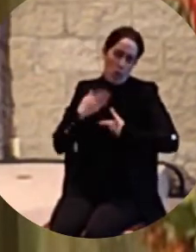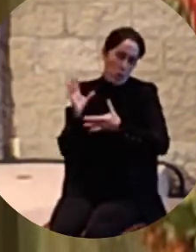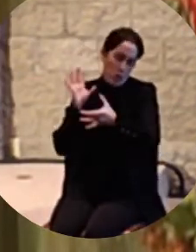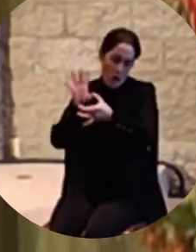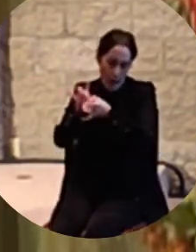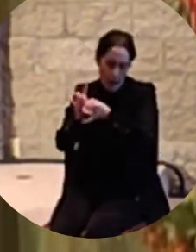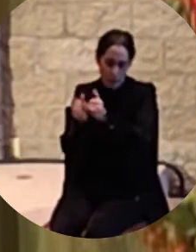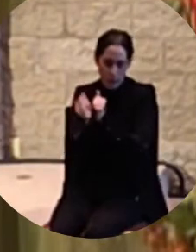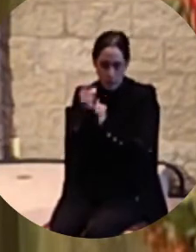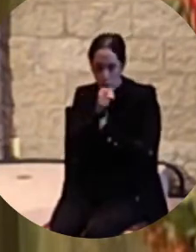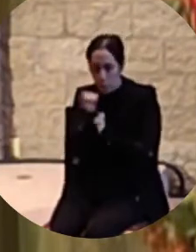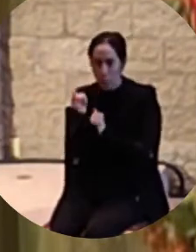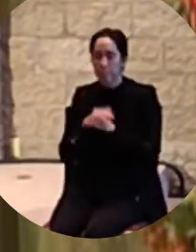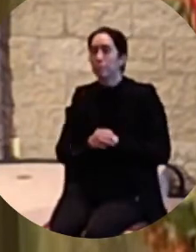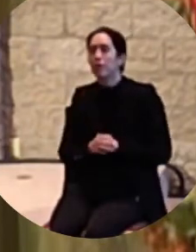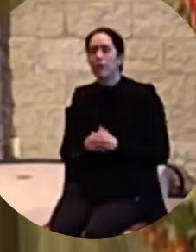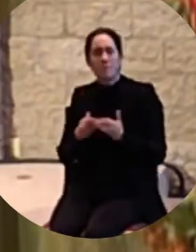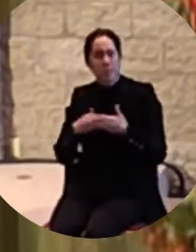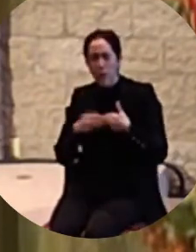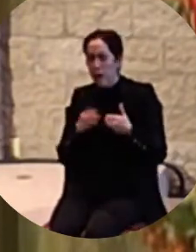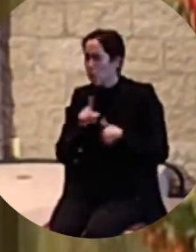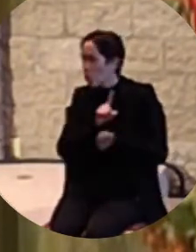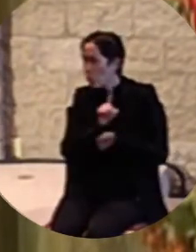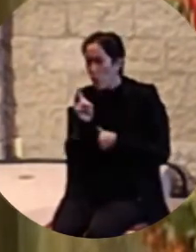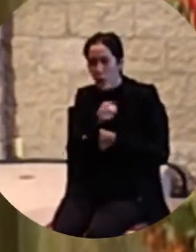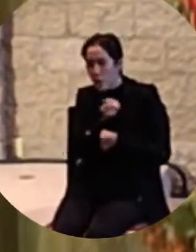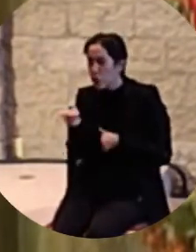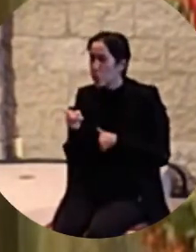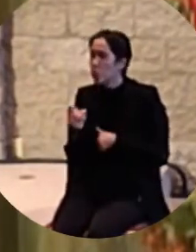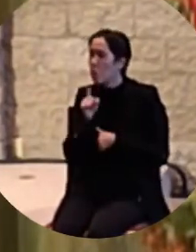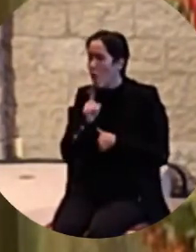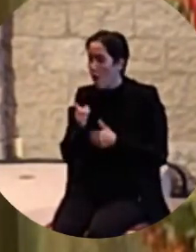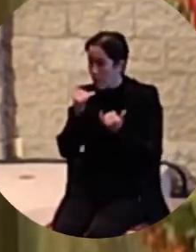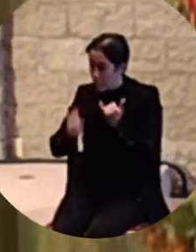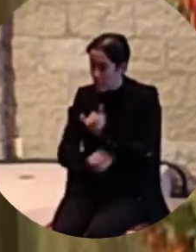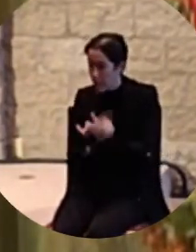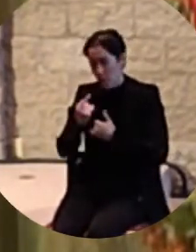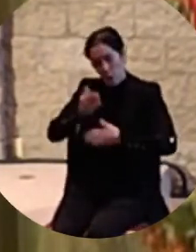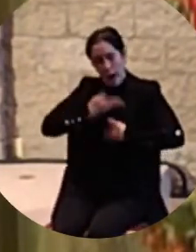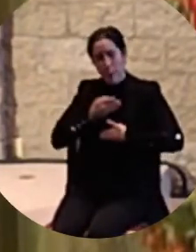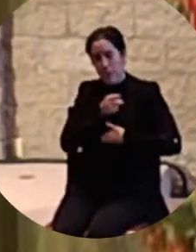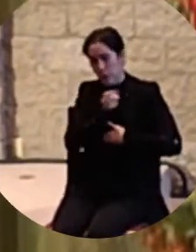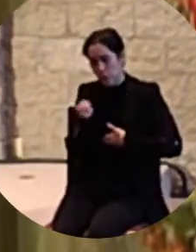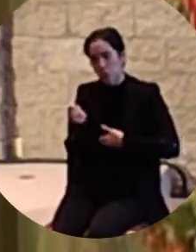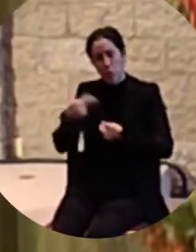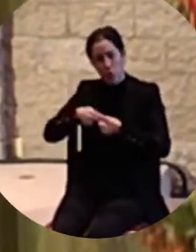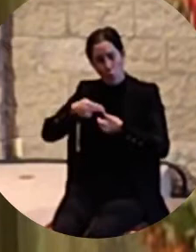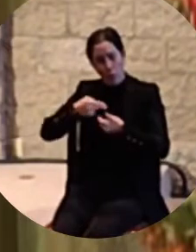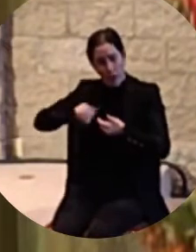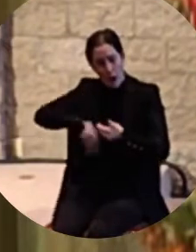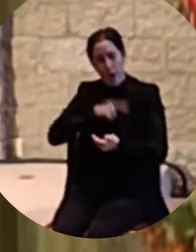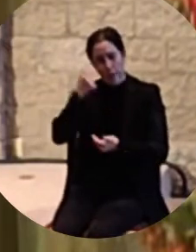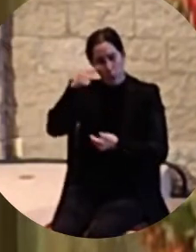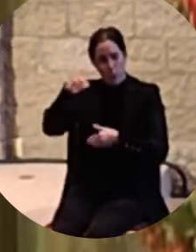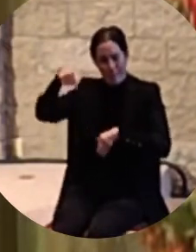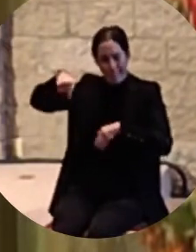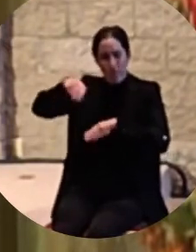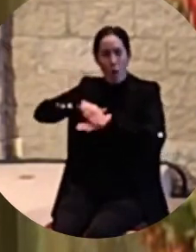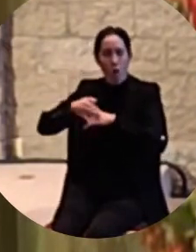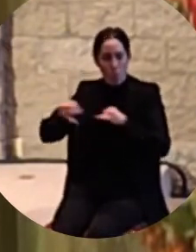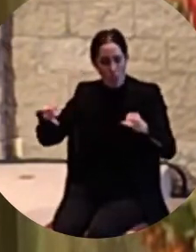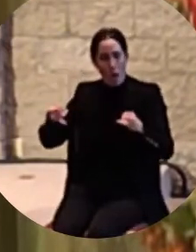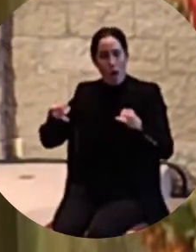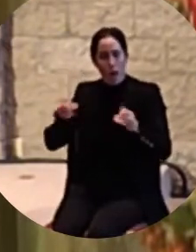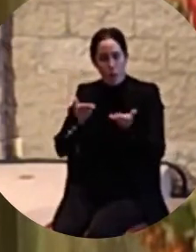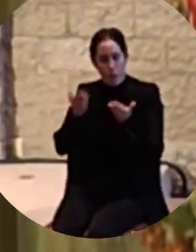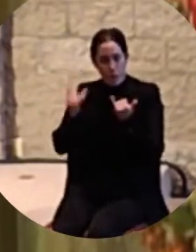today, we're grateful that you have chosen to spend part of your day with us. And remember this, dear friends, that wherever you are on your